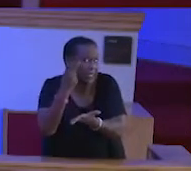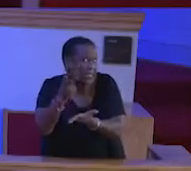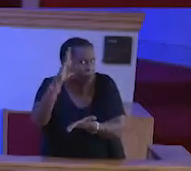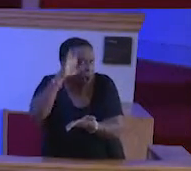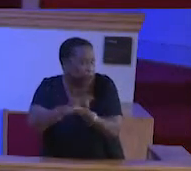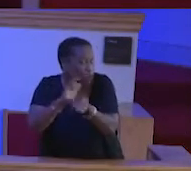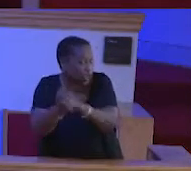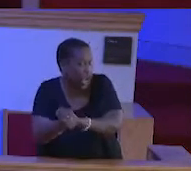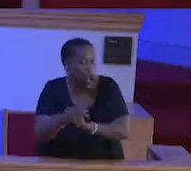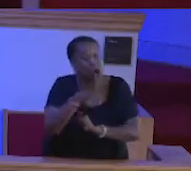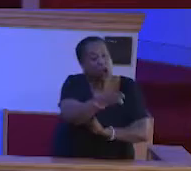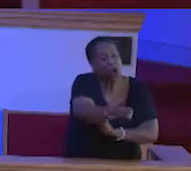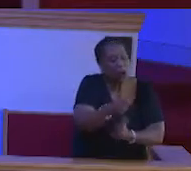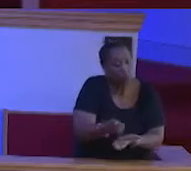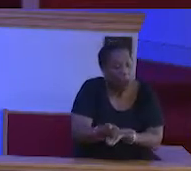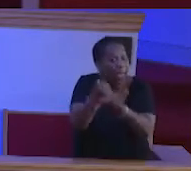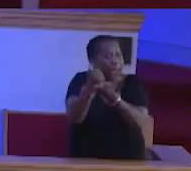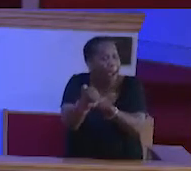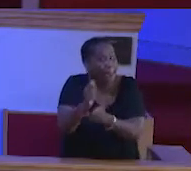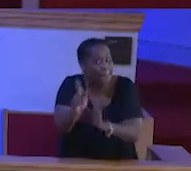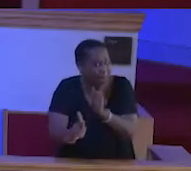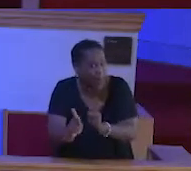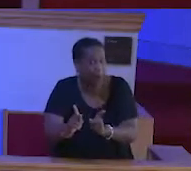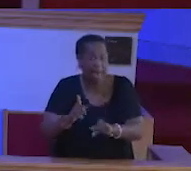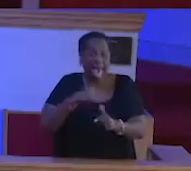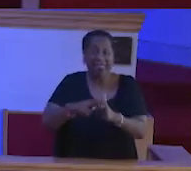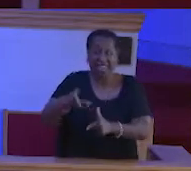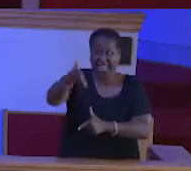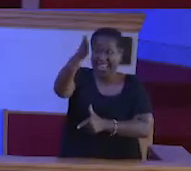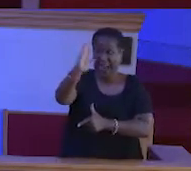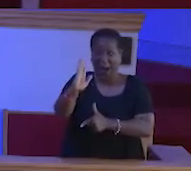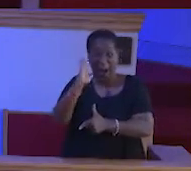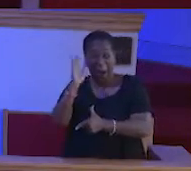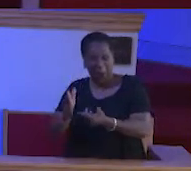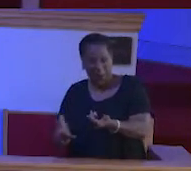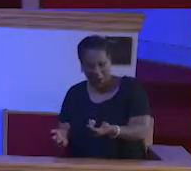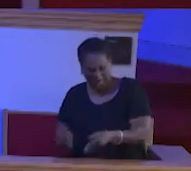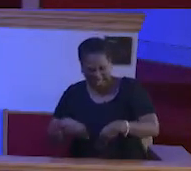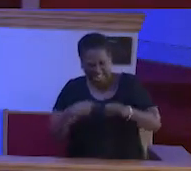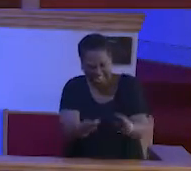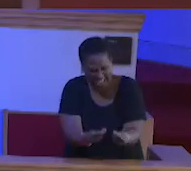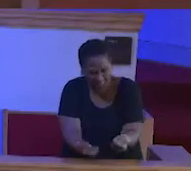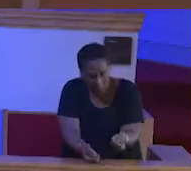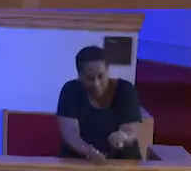to lift some folk, and God will then start strengthening.